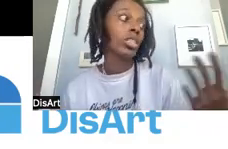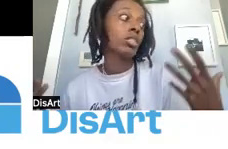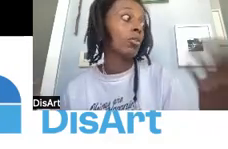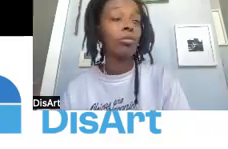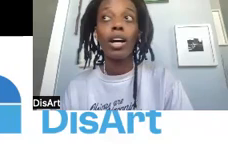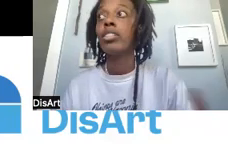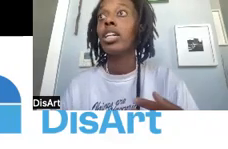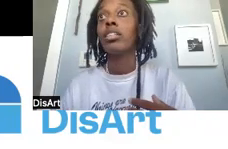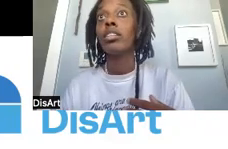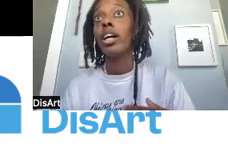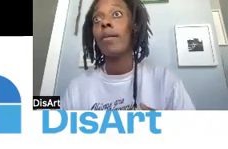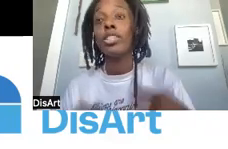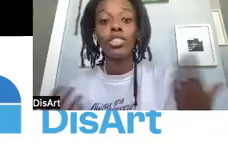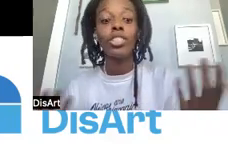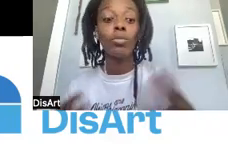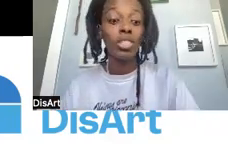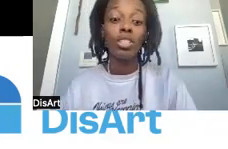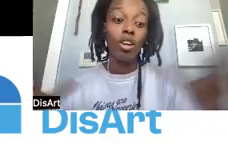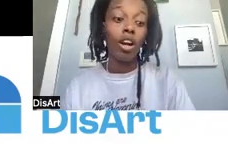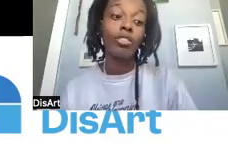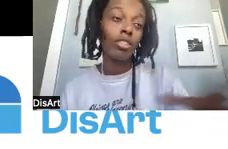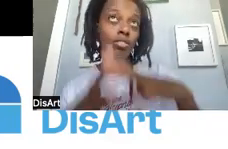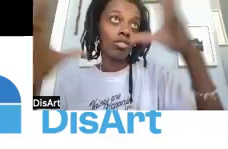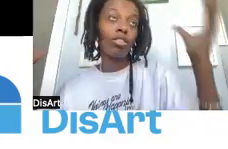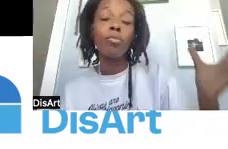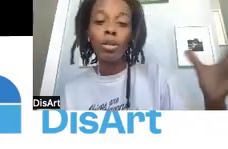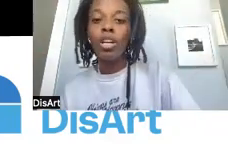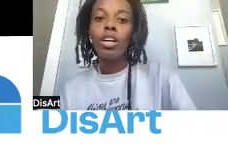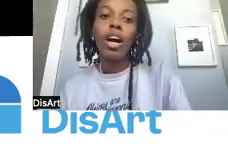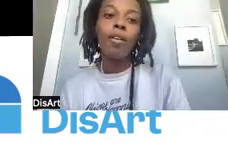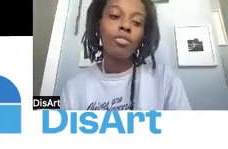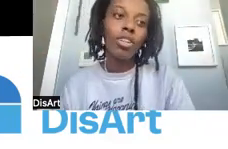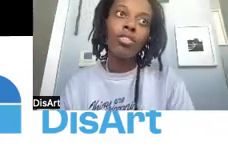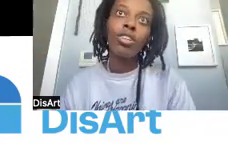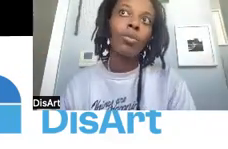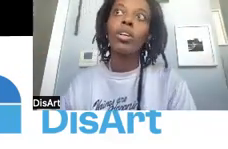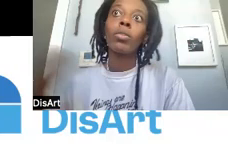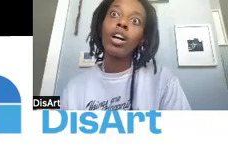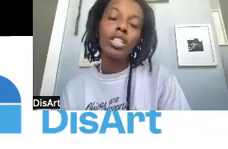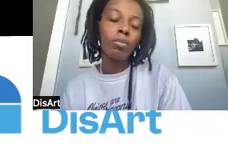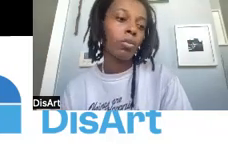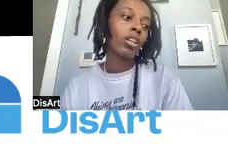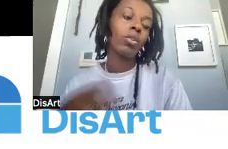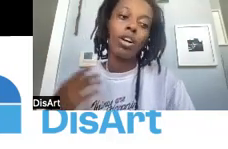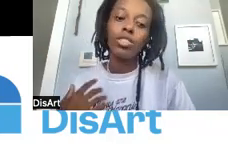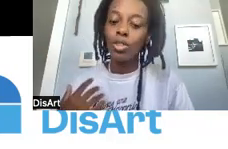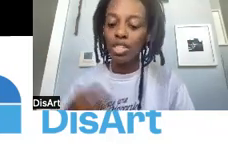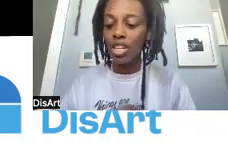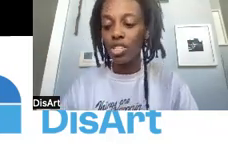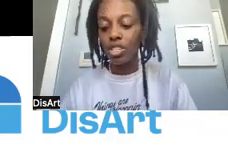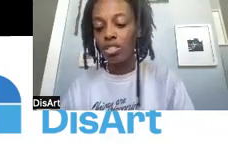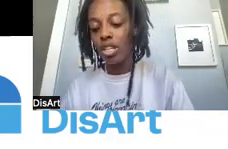be really spoken about and understood within the art scope. So not only are we working with artists, but working with